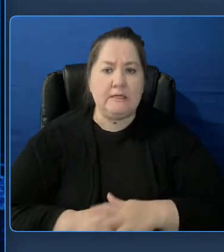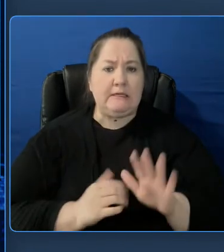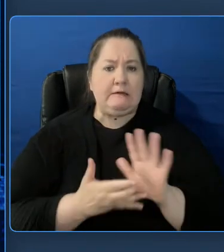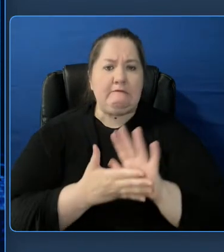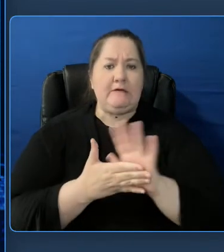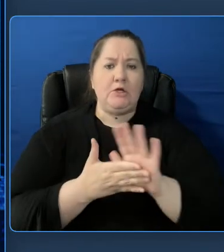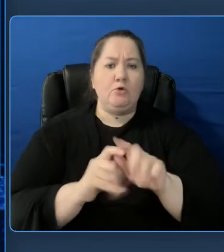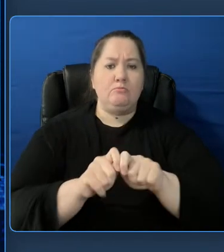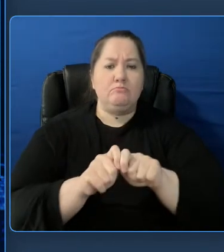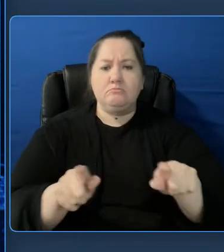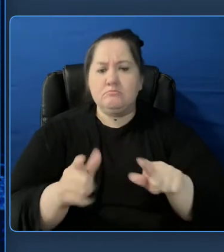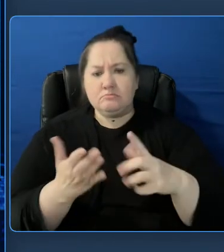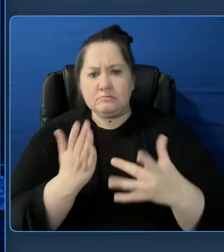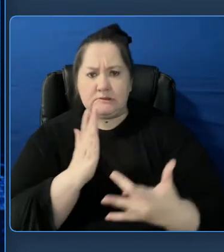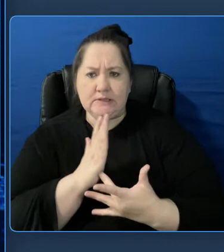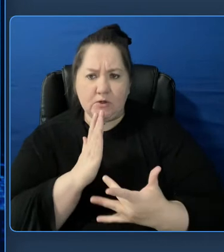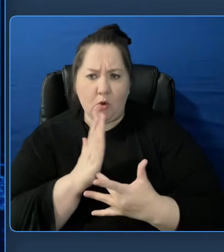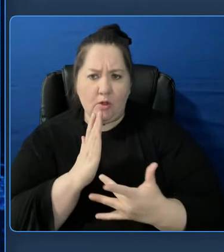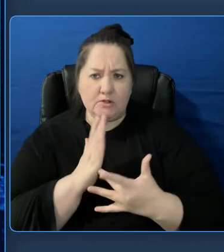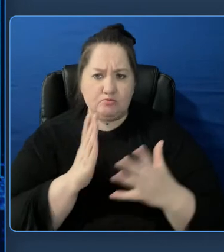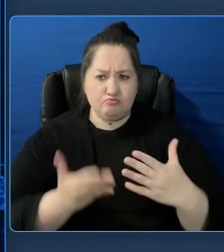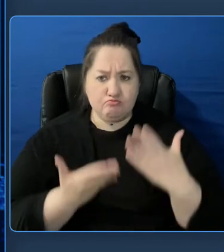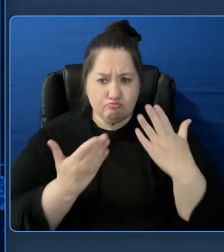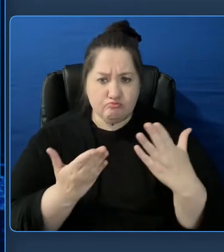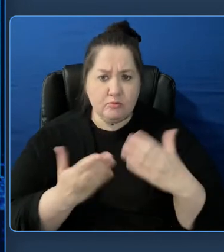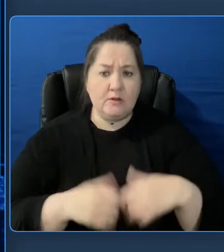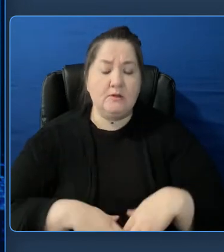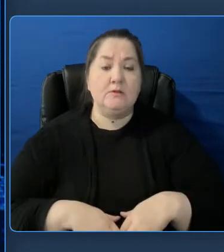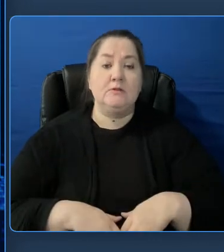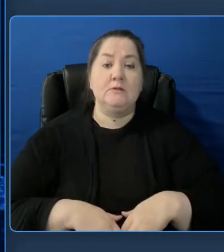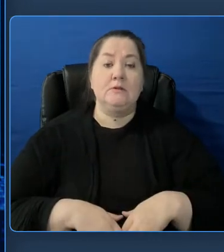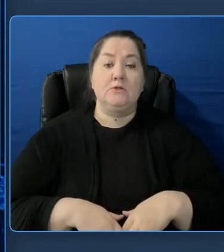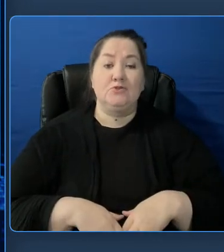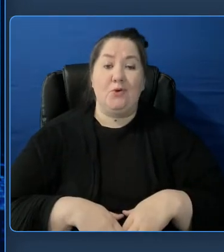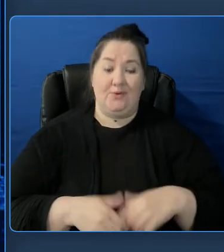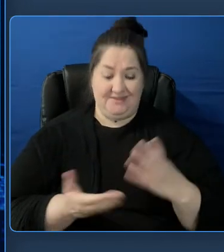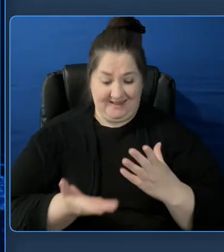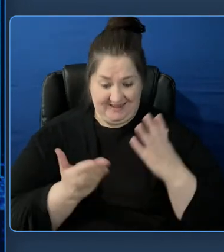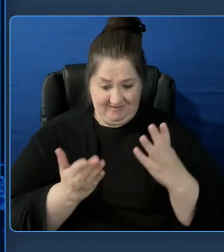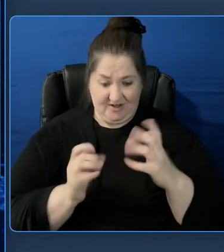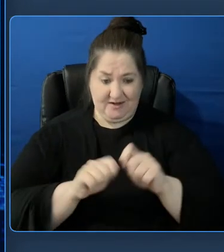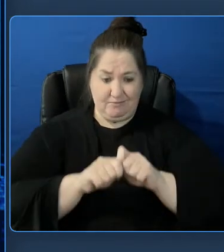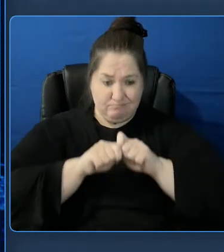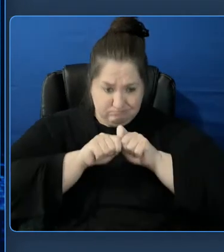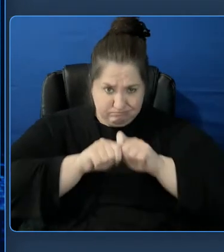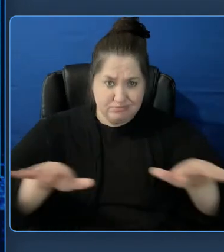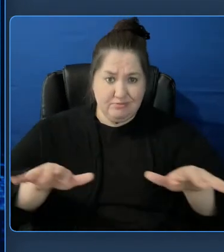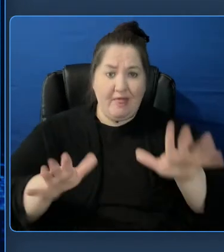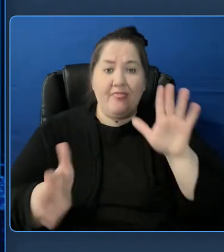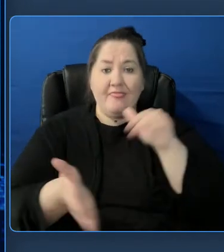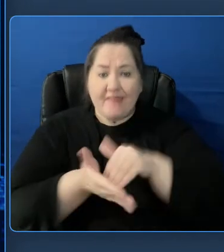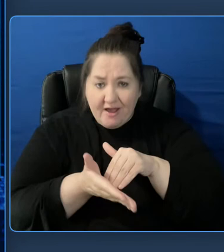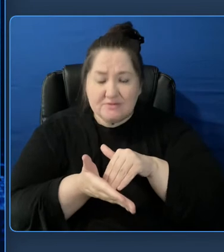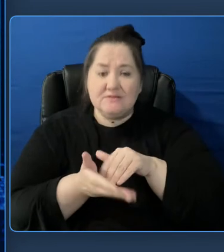video distribution technology do you recommend to scale delivery to thousands of desktops internally?